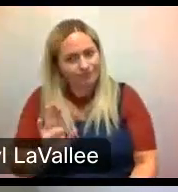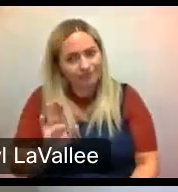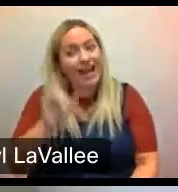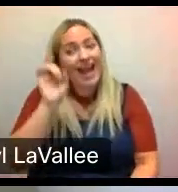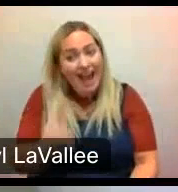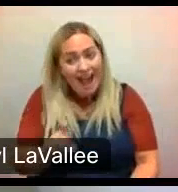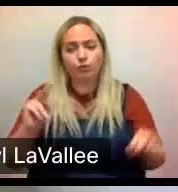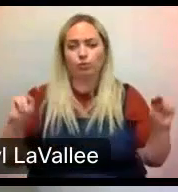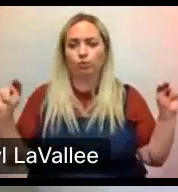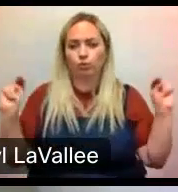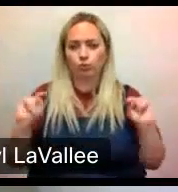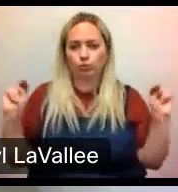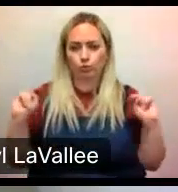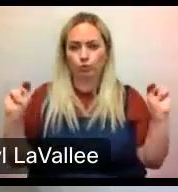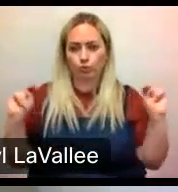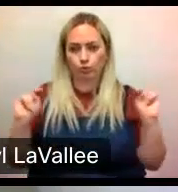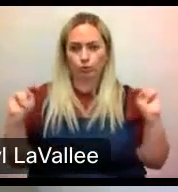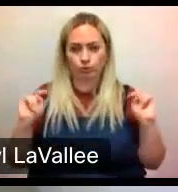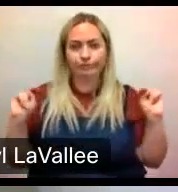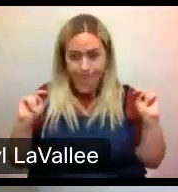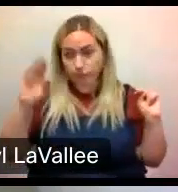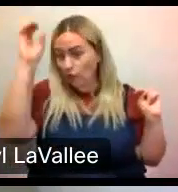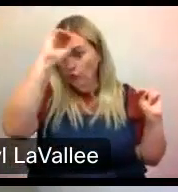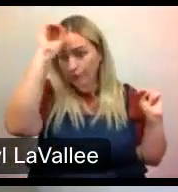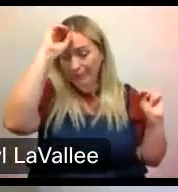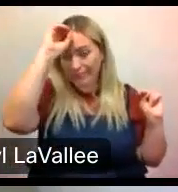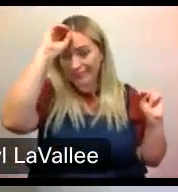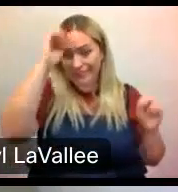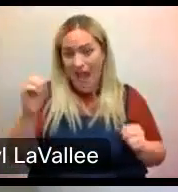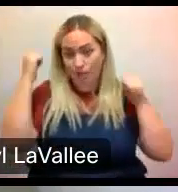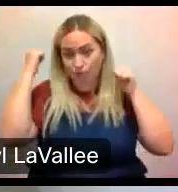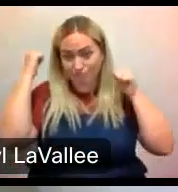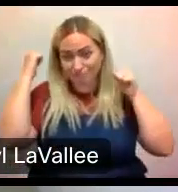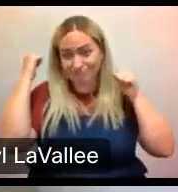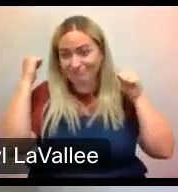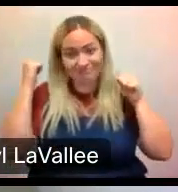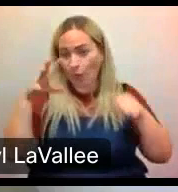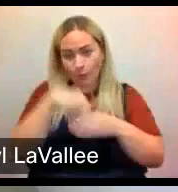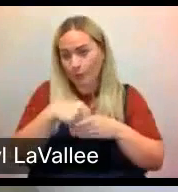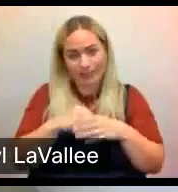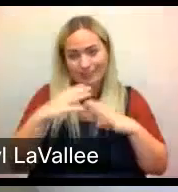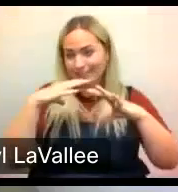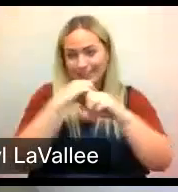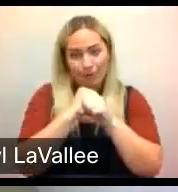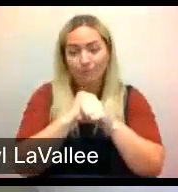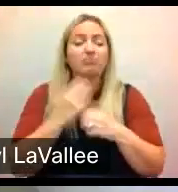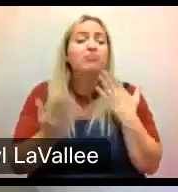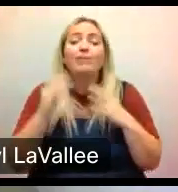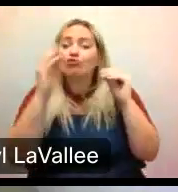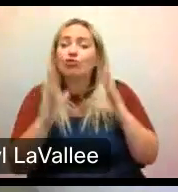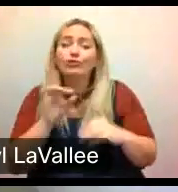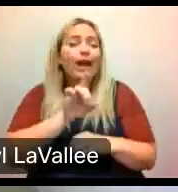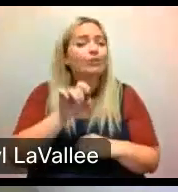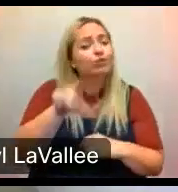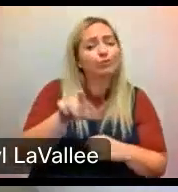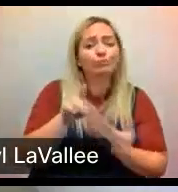remain objective. You have to keep your opinions out of the summary. Maybe your instructor asks you to